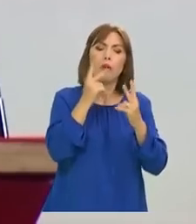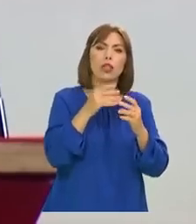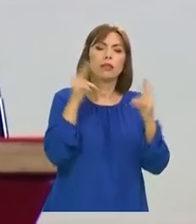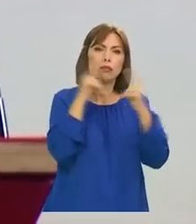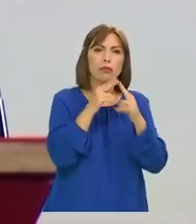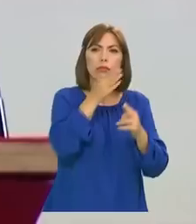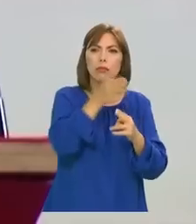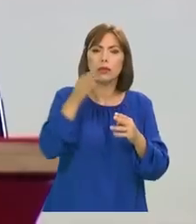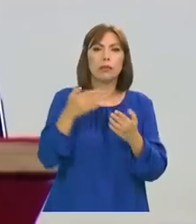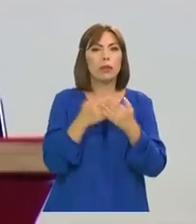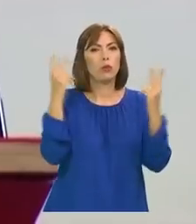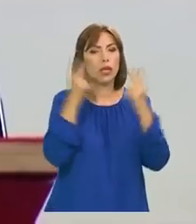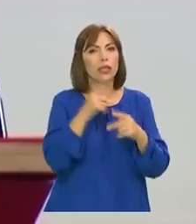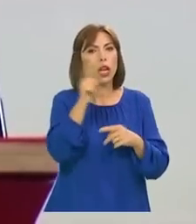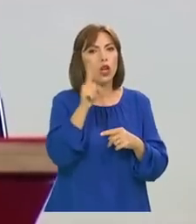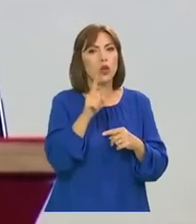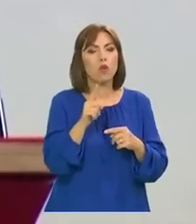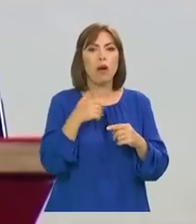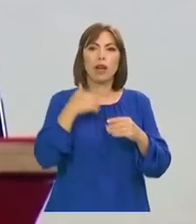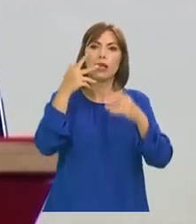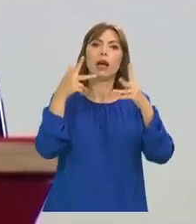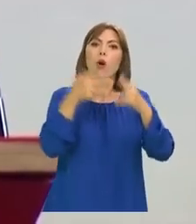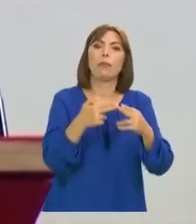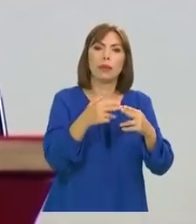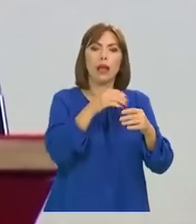they understand that they will not stand in the way